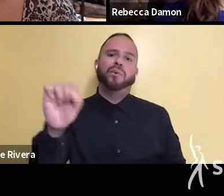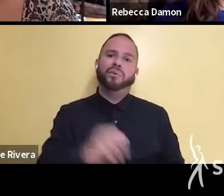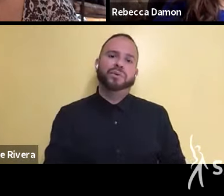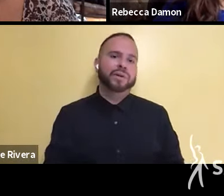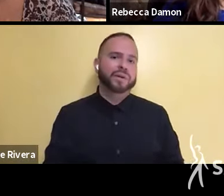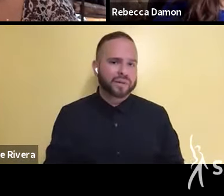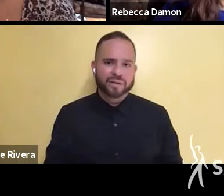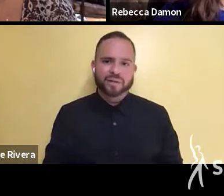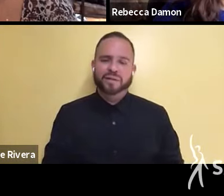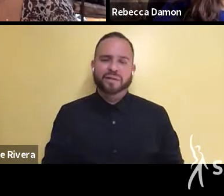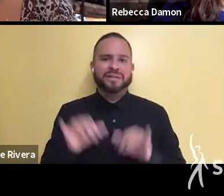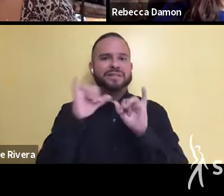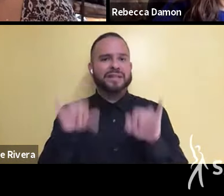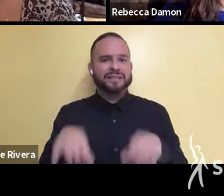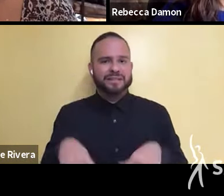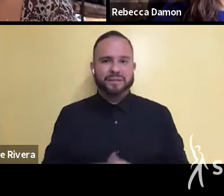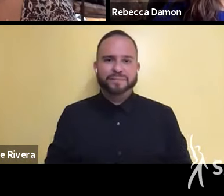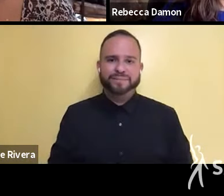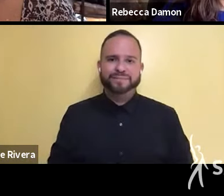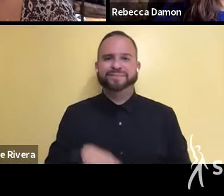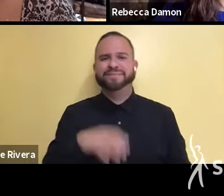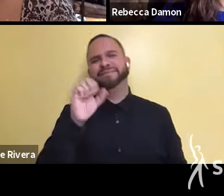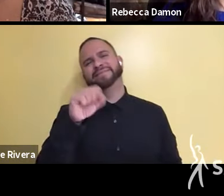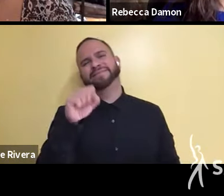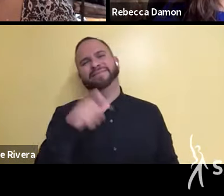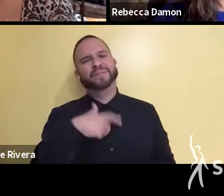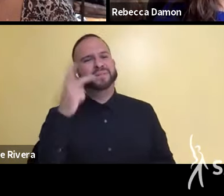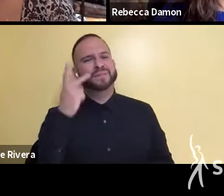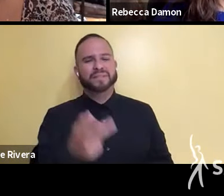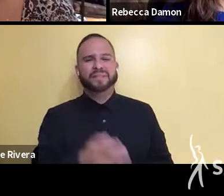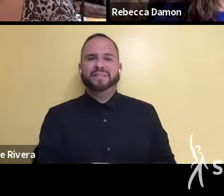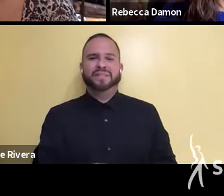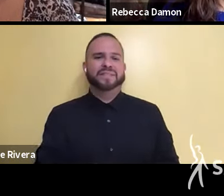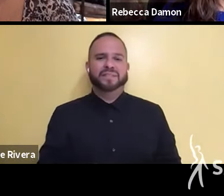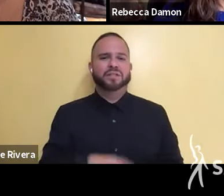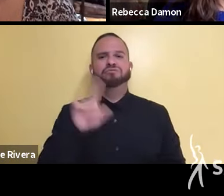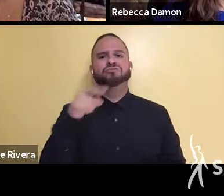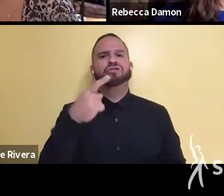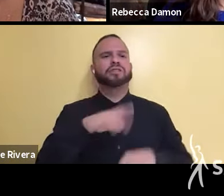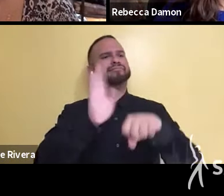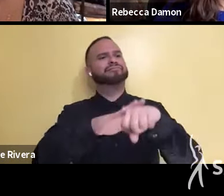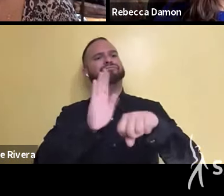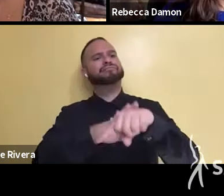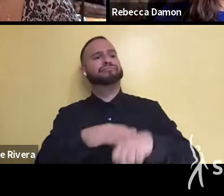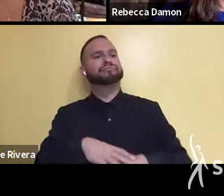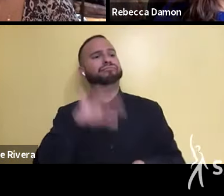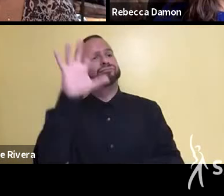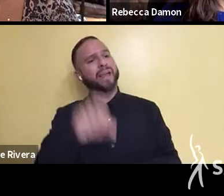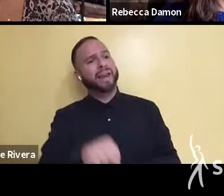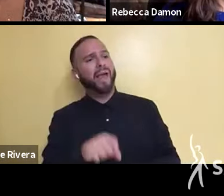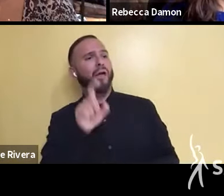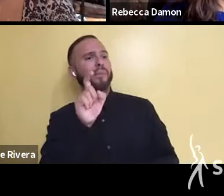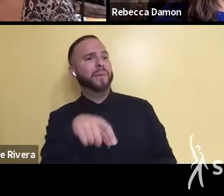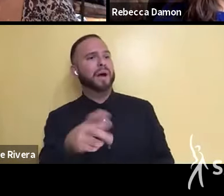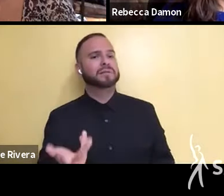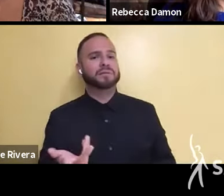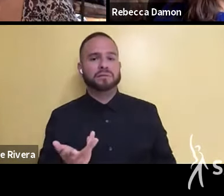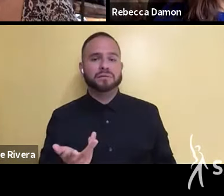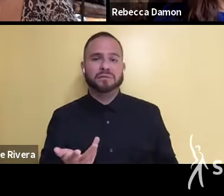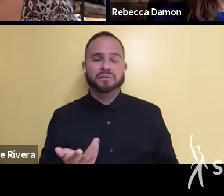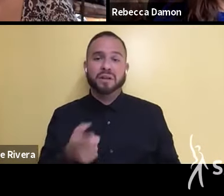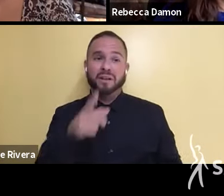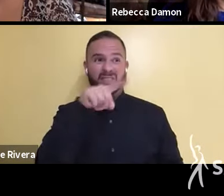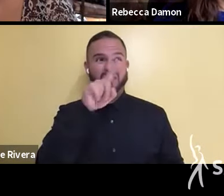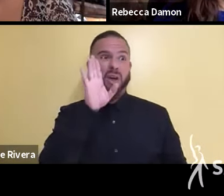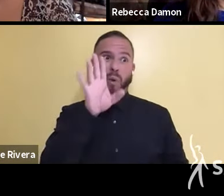that. Yeah, you see pirate up policy, you just issue a notice for them to take it down, and they might take it down, but